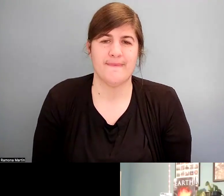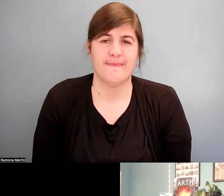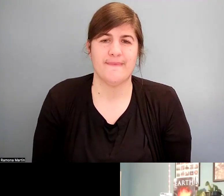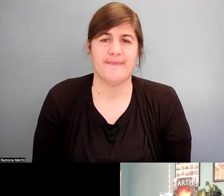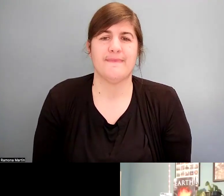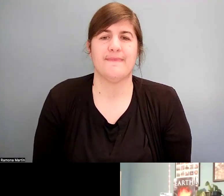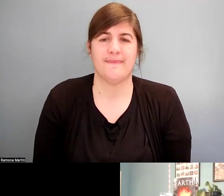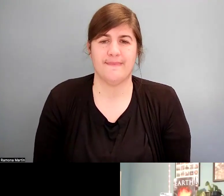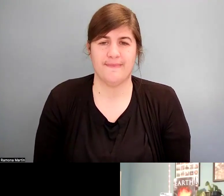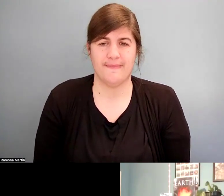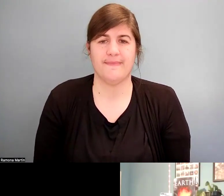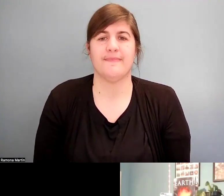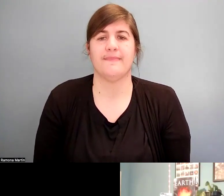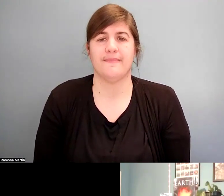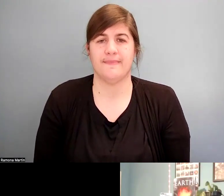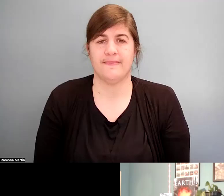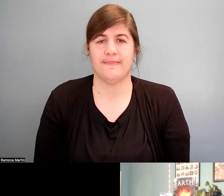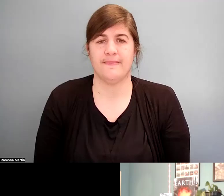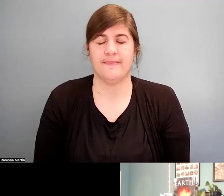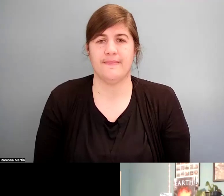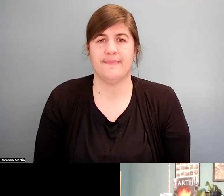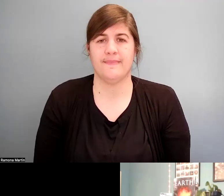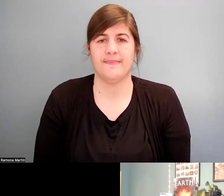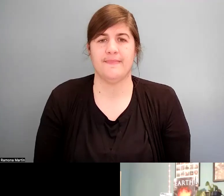There it is. Okay.